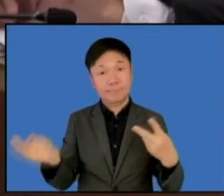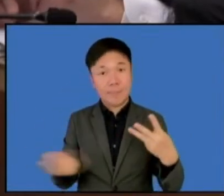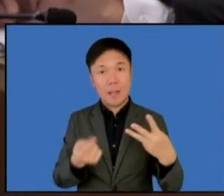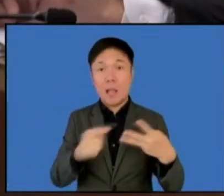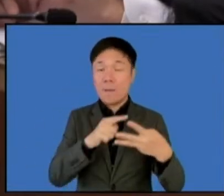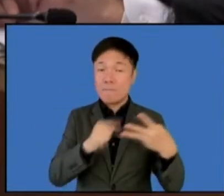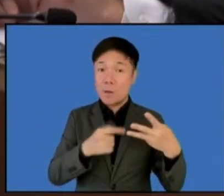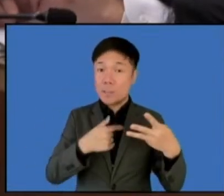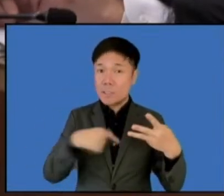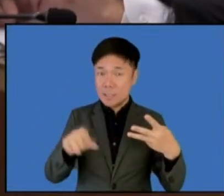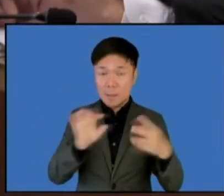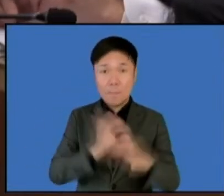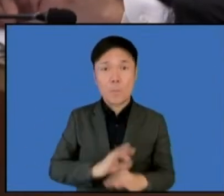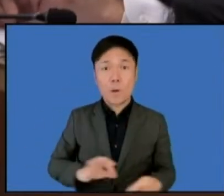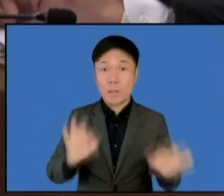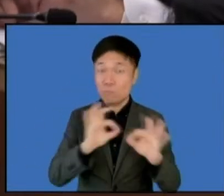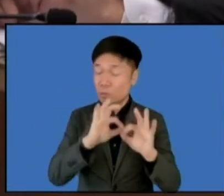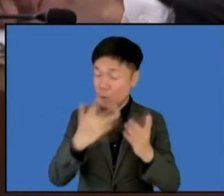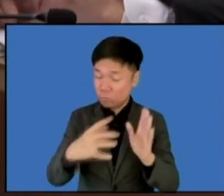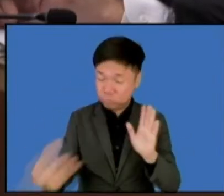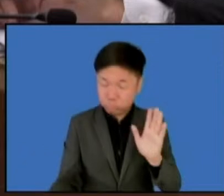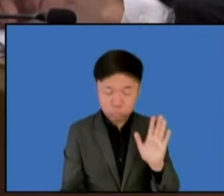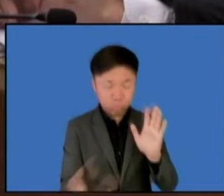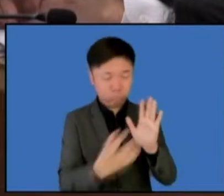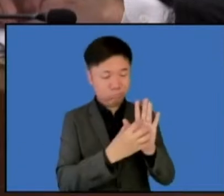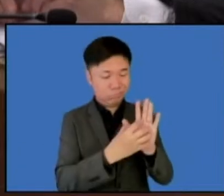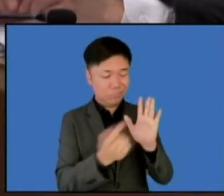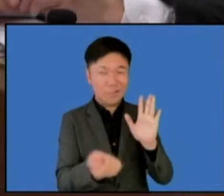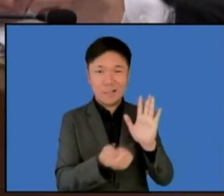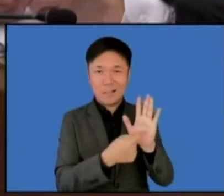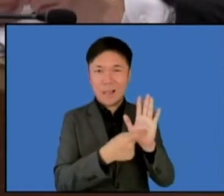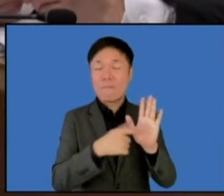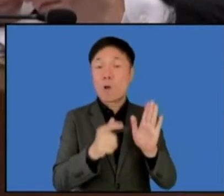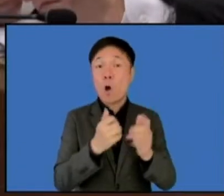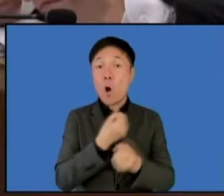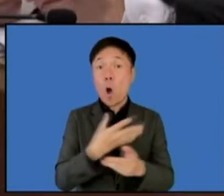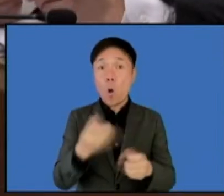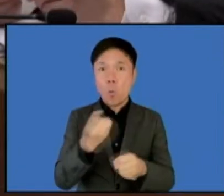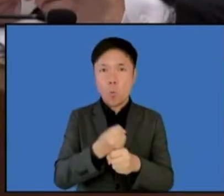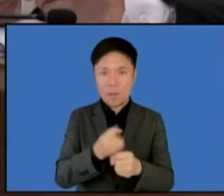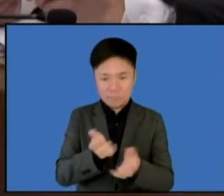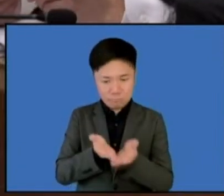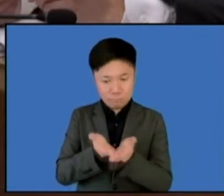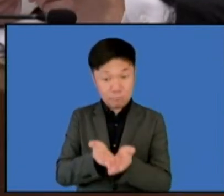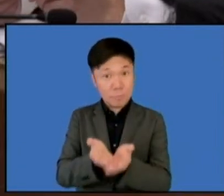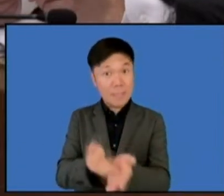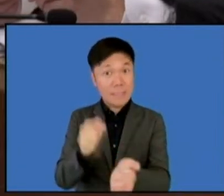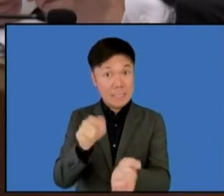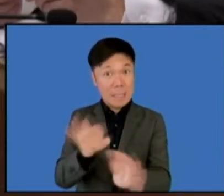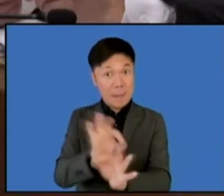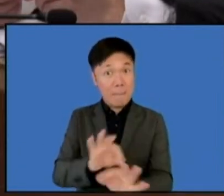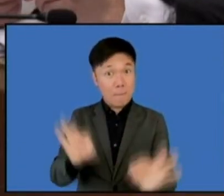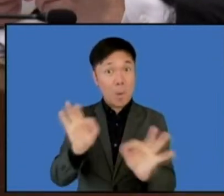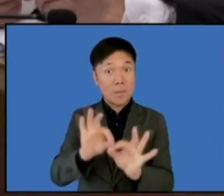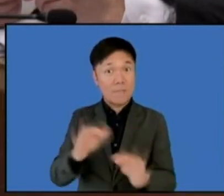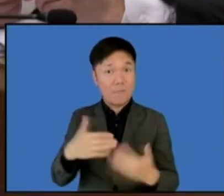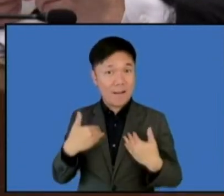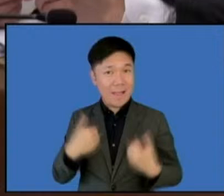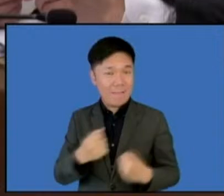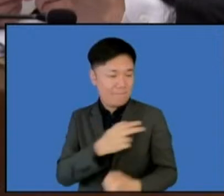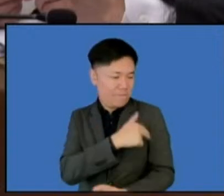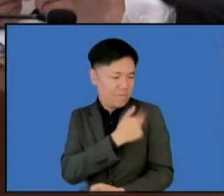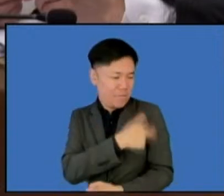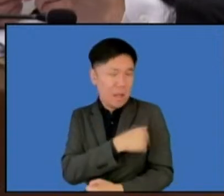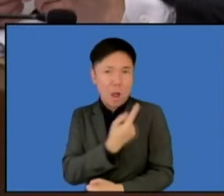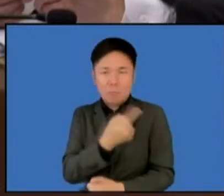Magna Carta for seafarers, the right to immediate medical attention, given that our seafarers are in